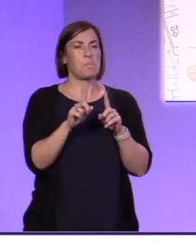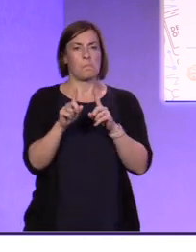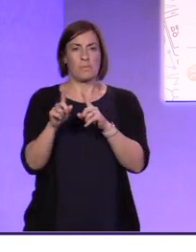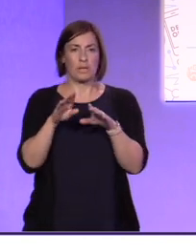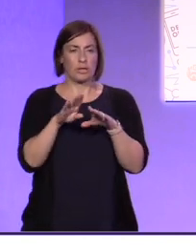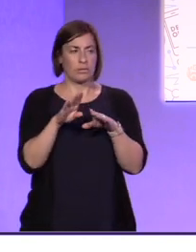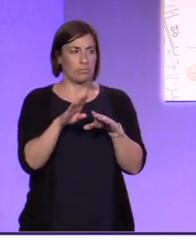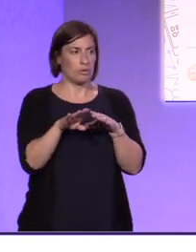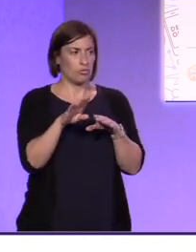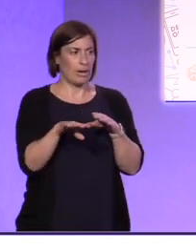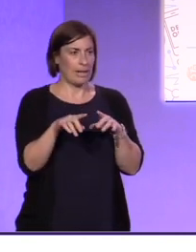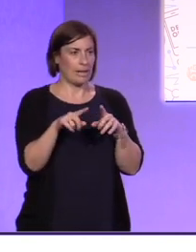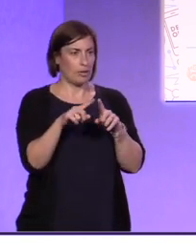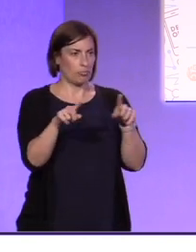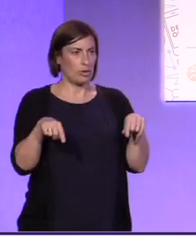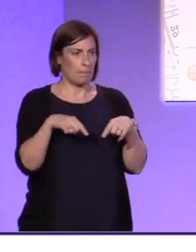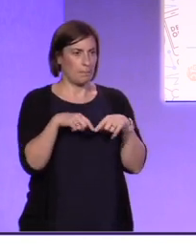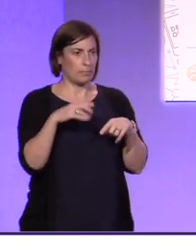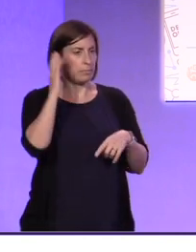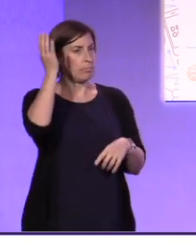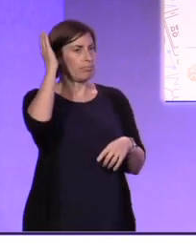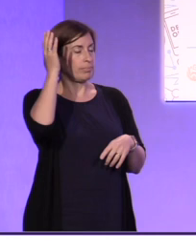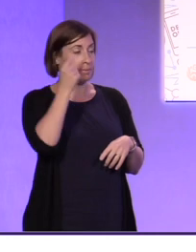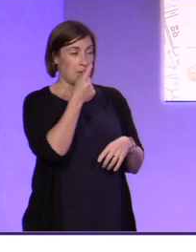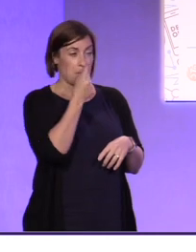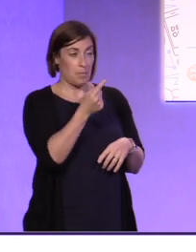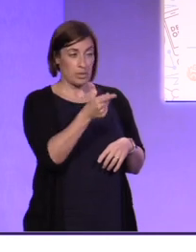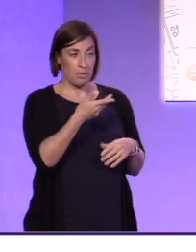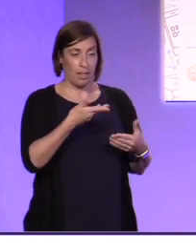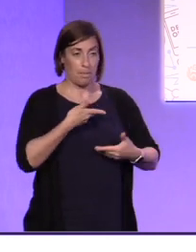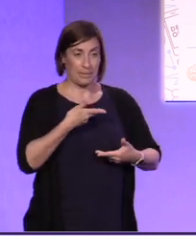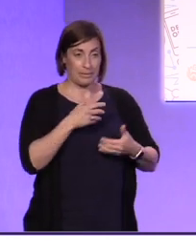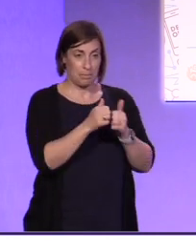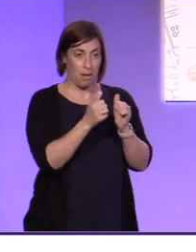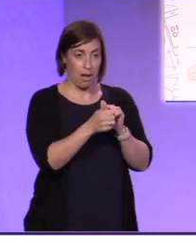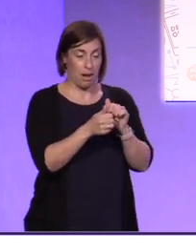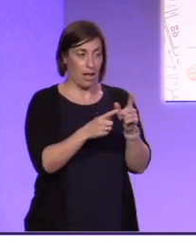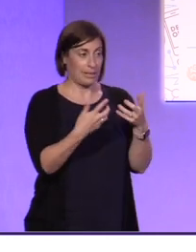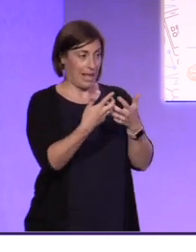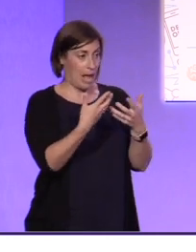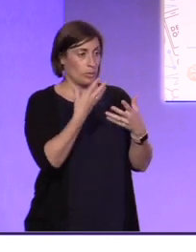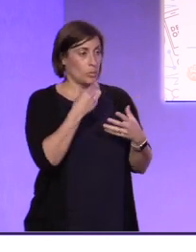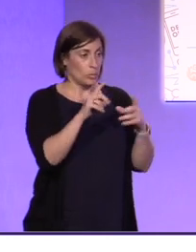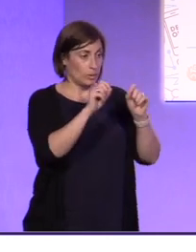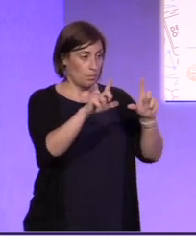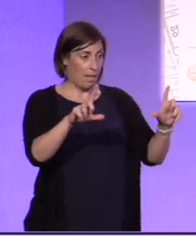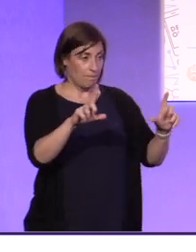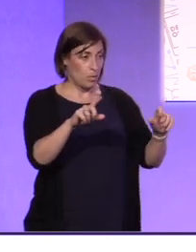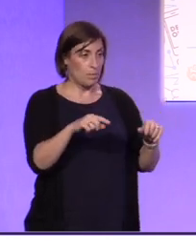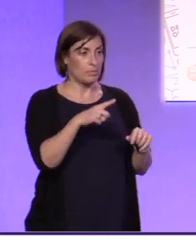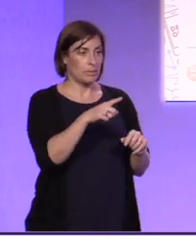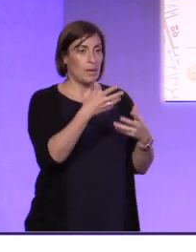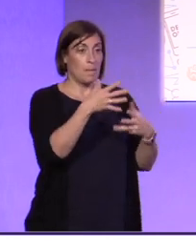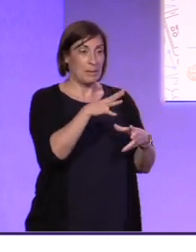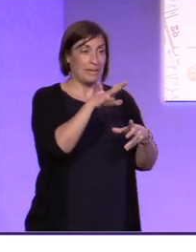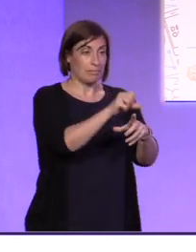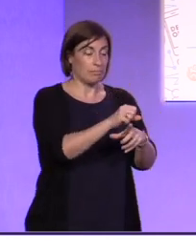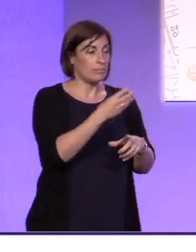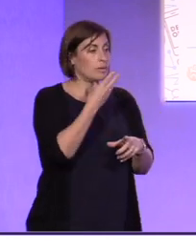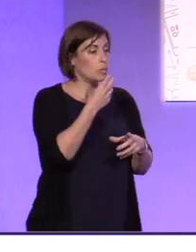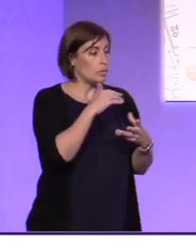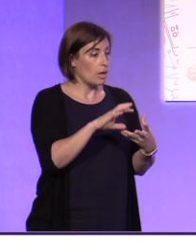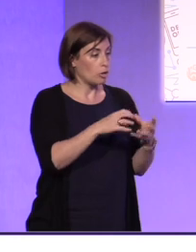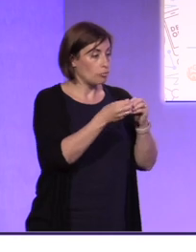room, training one of our potential business partners on how to use the platform, and they found that the user creation form